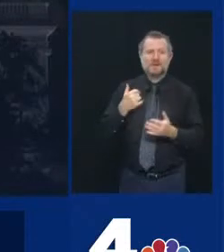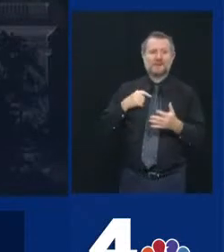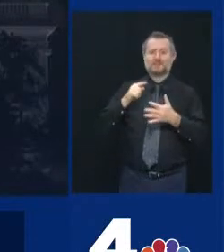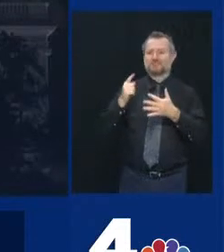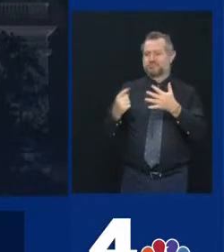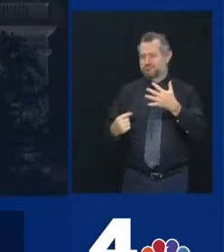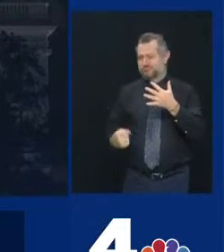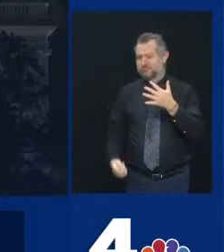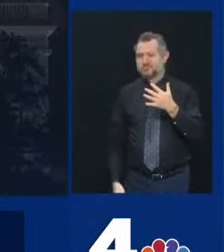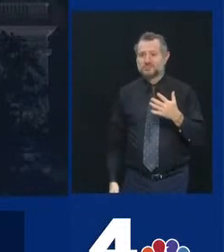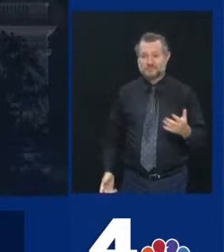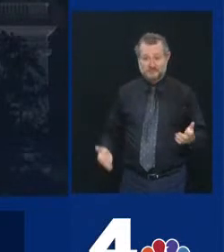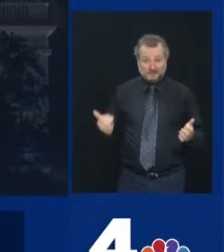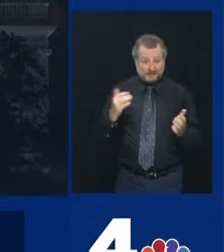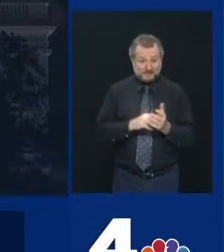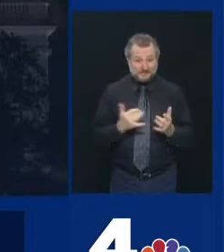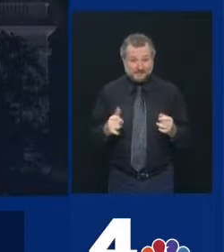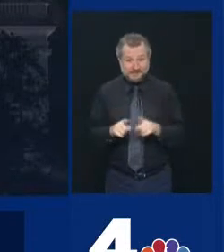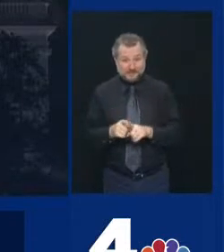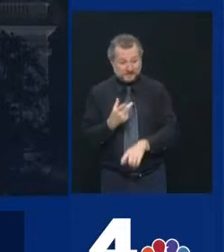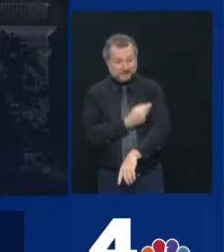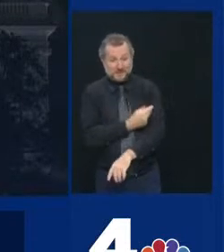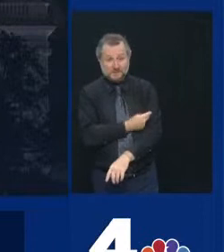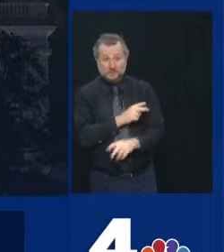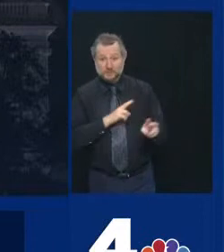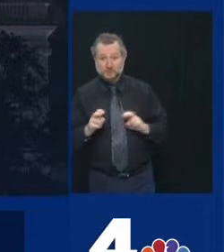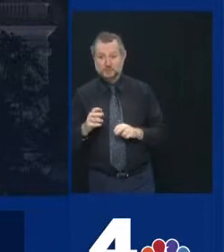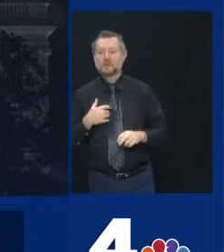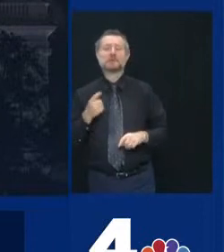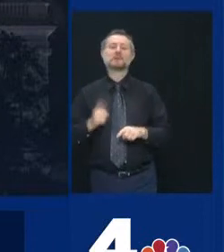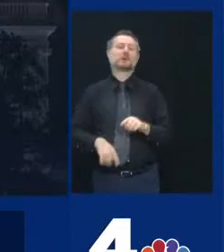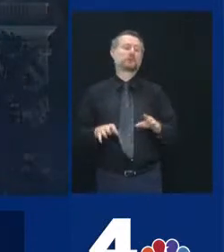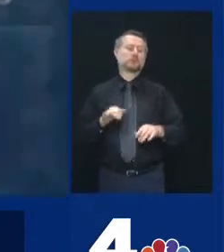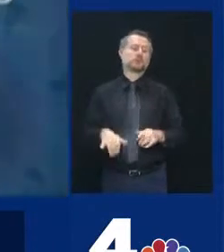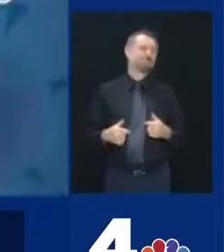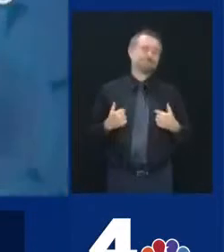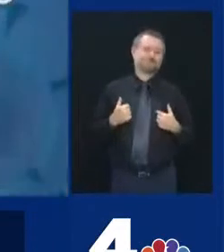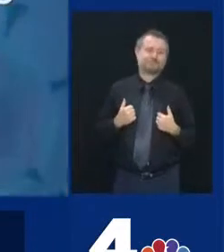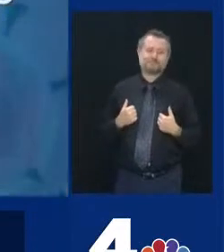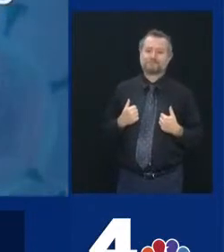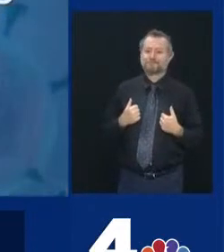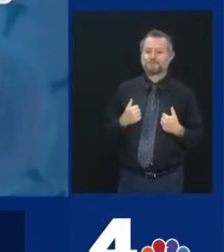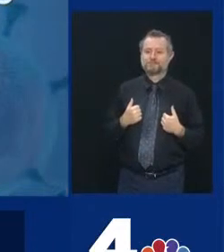go through that same confusion again.